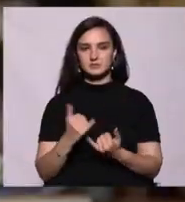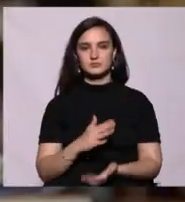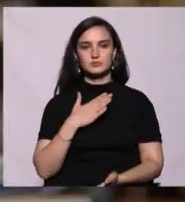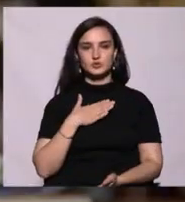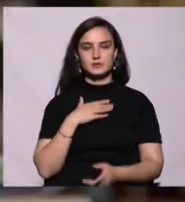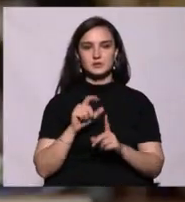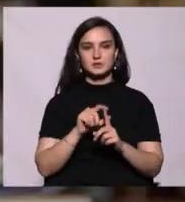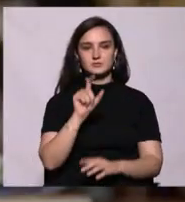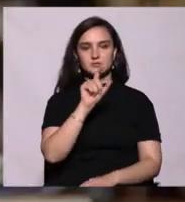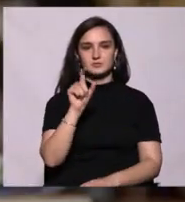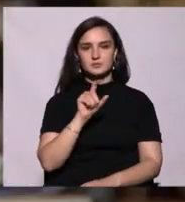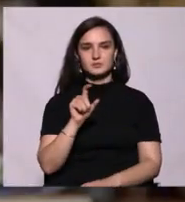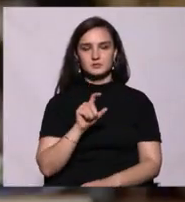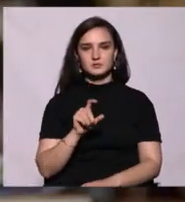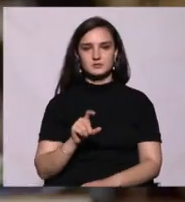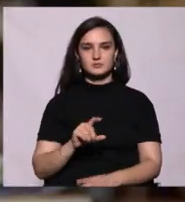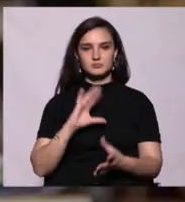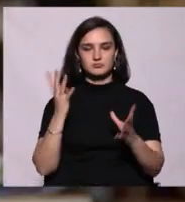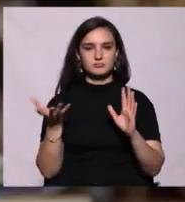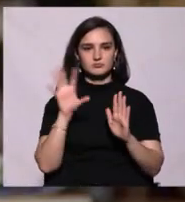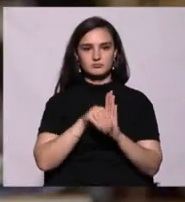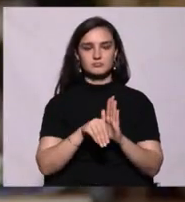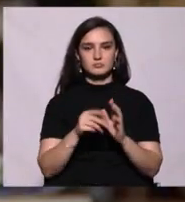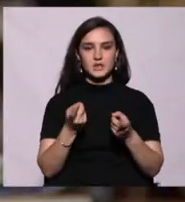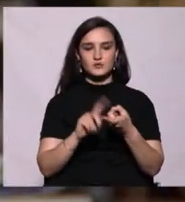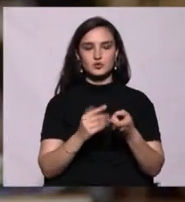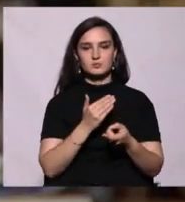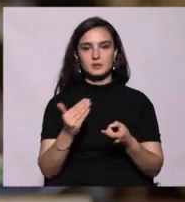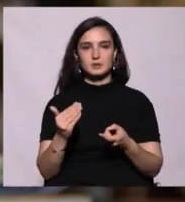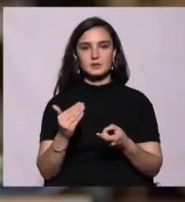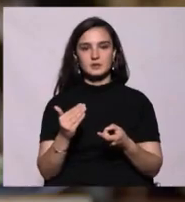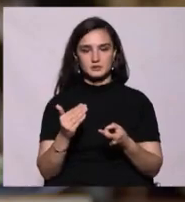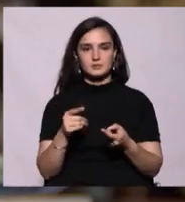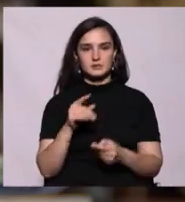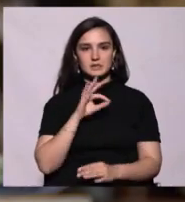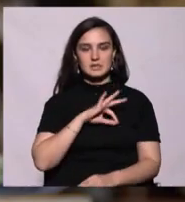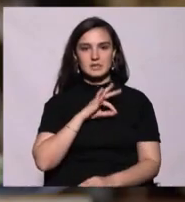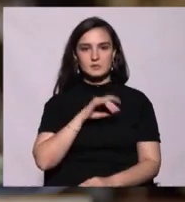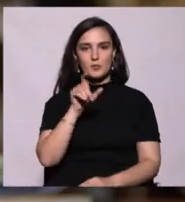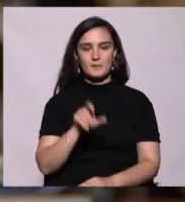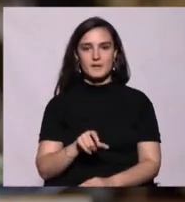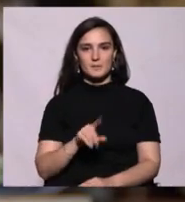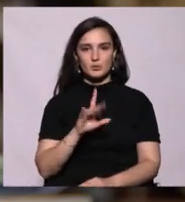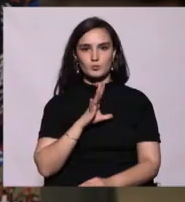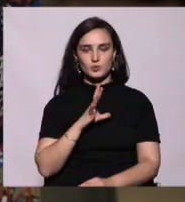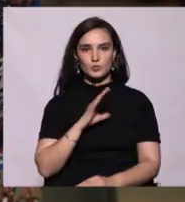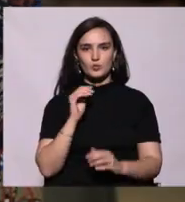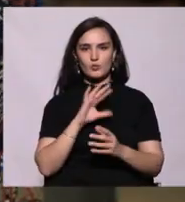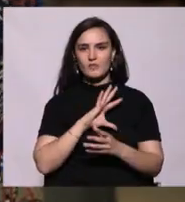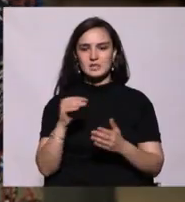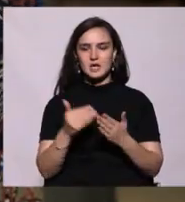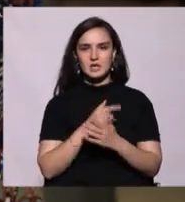our vocabulary words all consist of being related to being a customer. It's interesting that all the